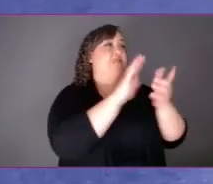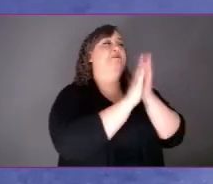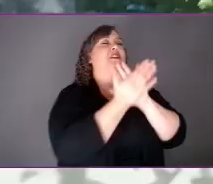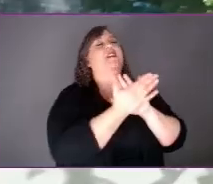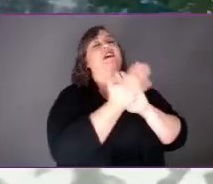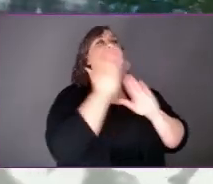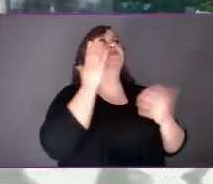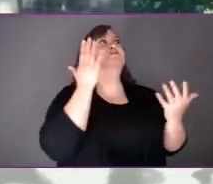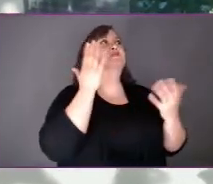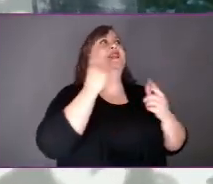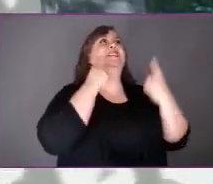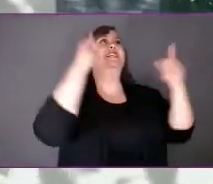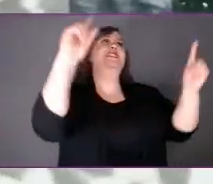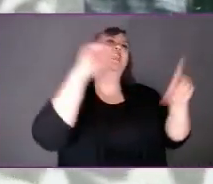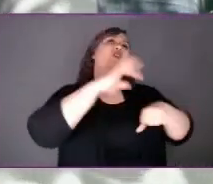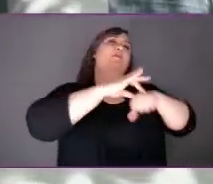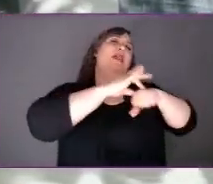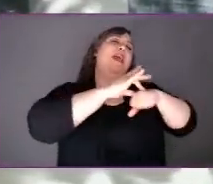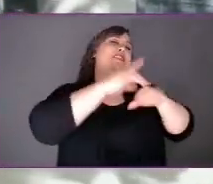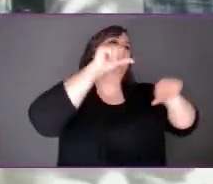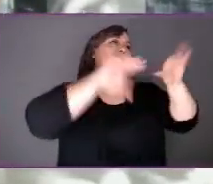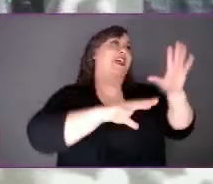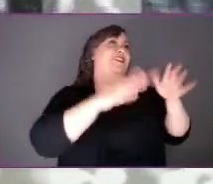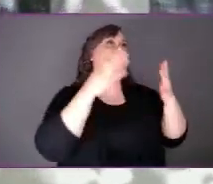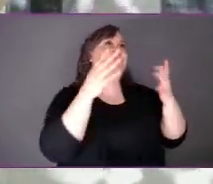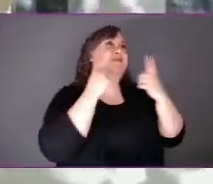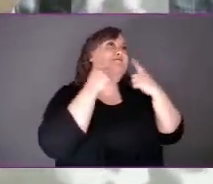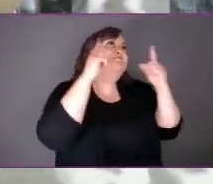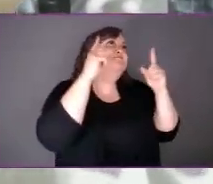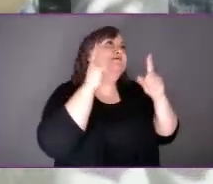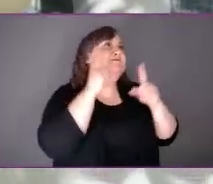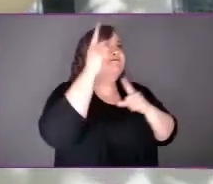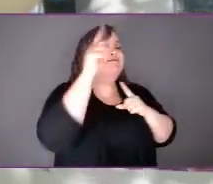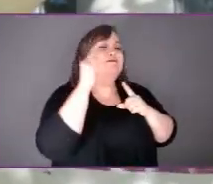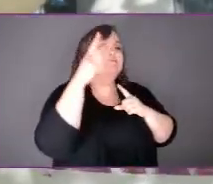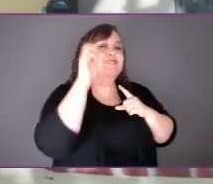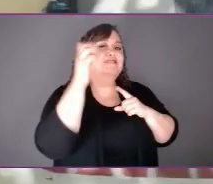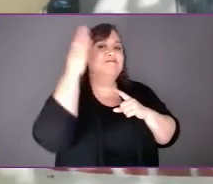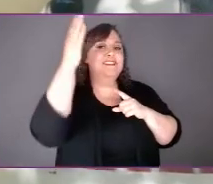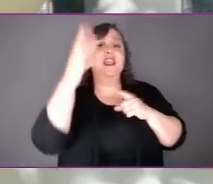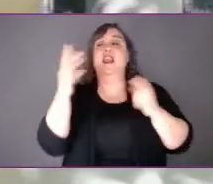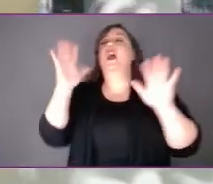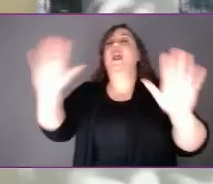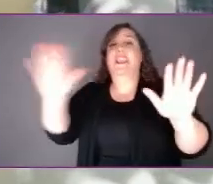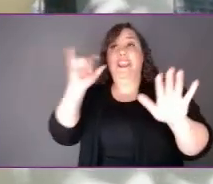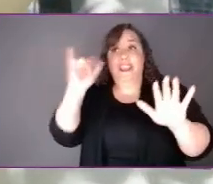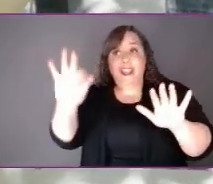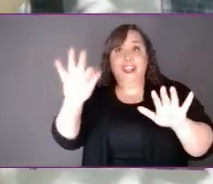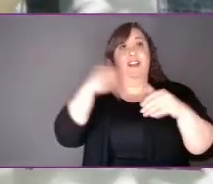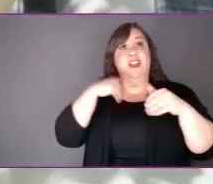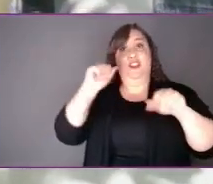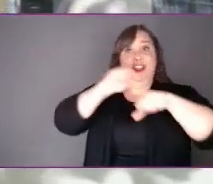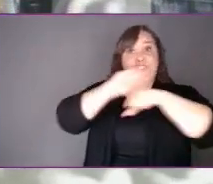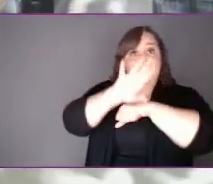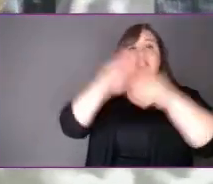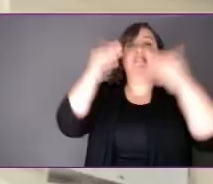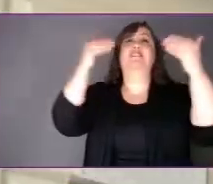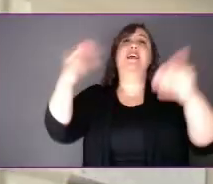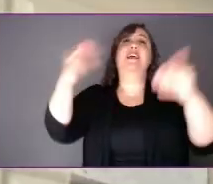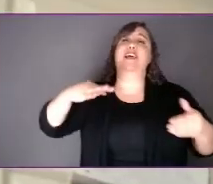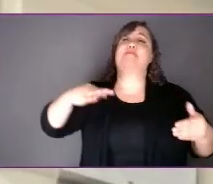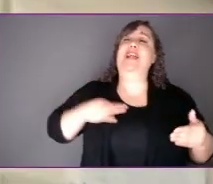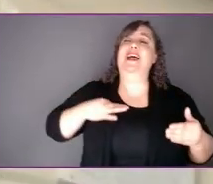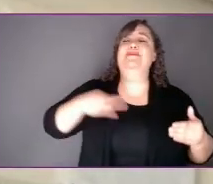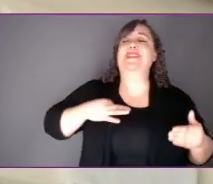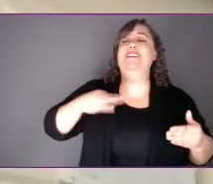astronaut someday. One piece of advice I have for anyone who wants to intern is just apply. Apply, apply, apply. You never know. Let your passion shine through.